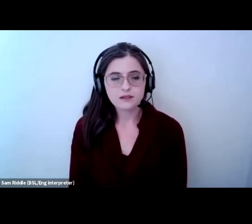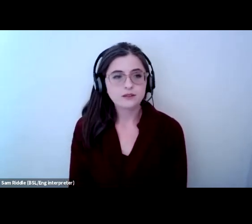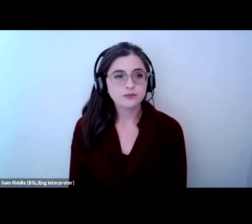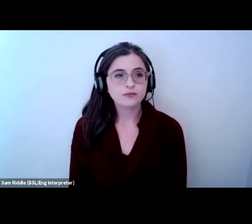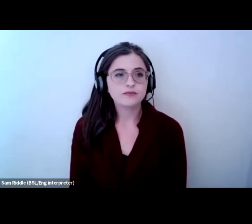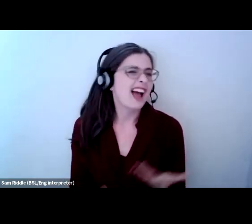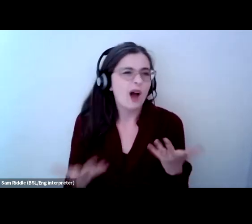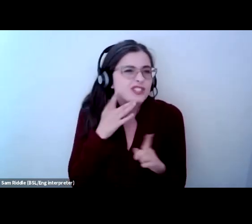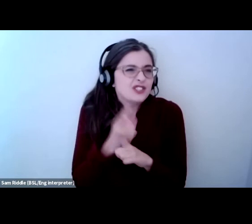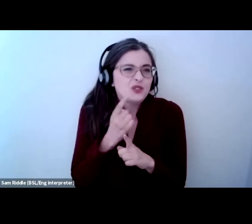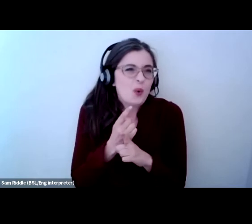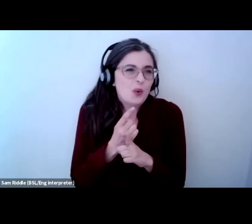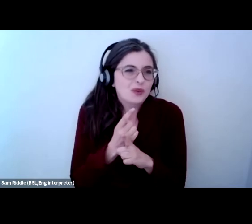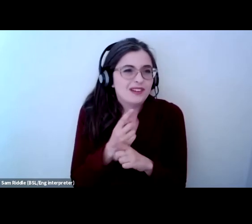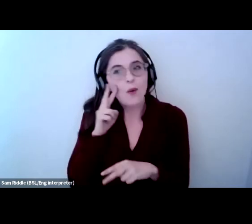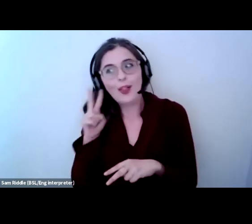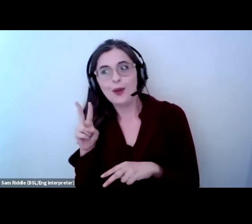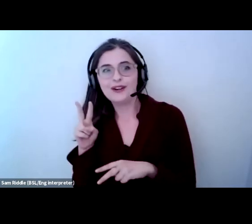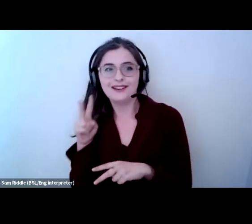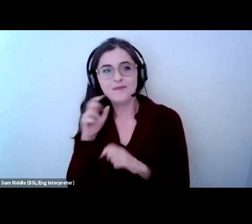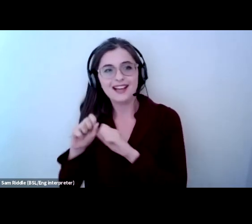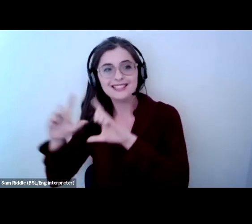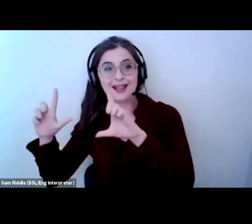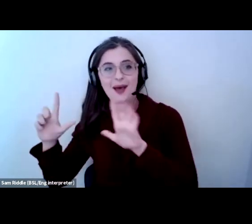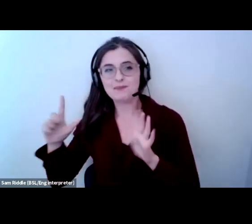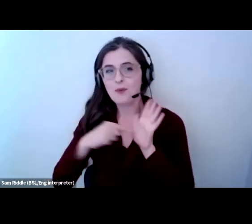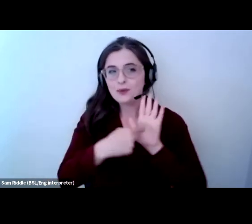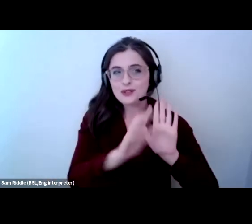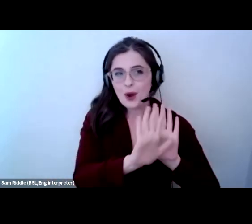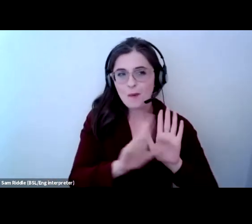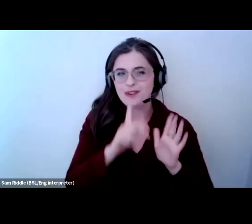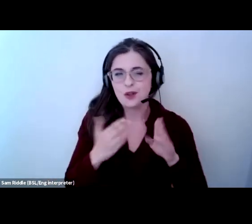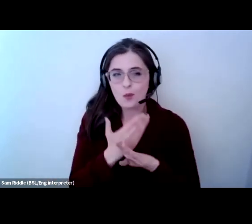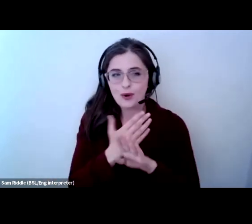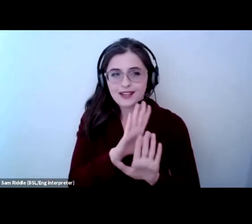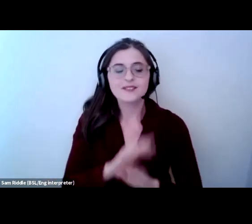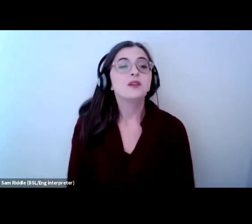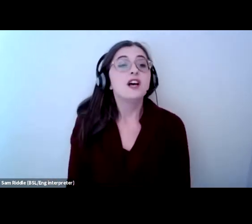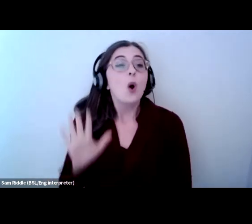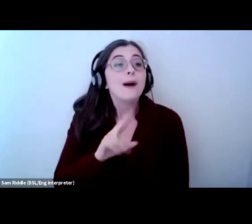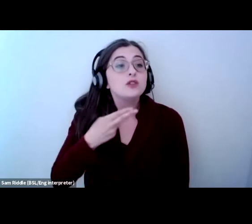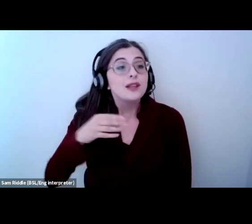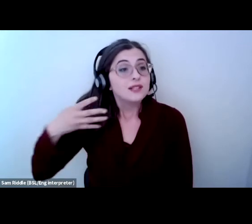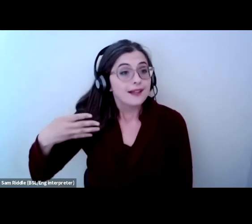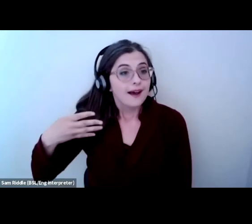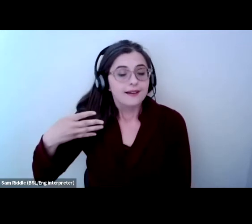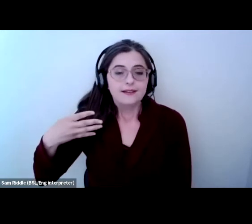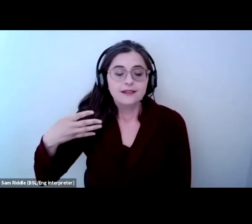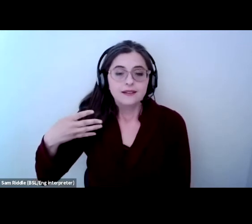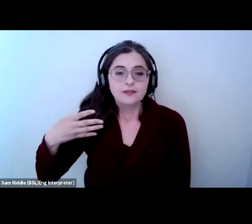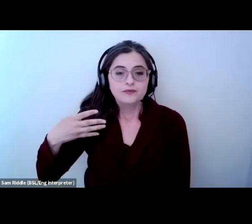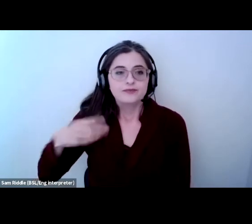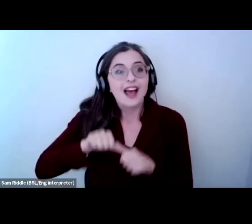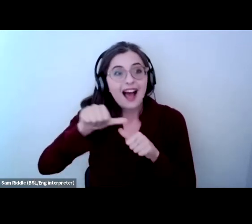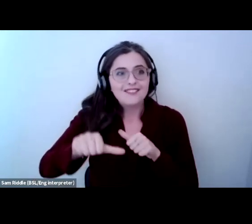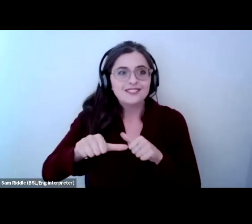In that case, I'll just talk to my slides instead of showing them. But thank you for that. So yeah, in around 2009, we, after